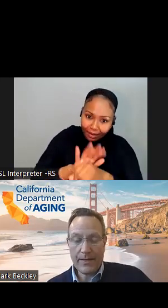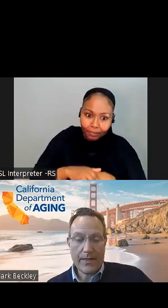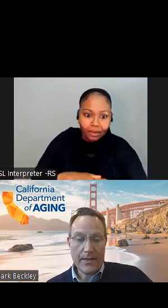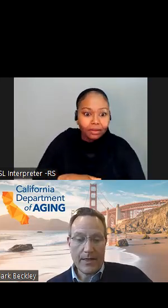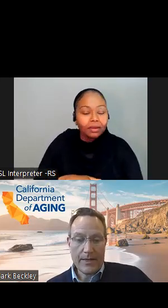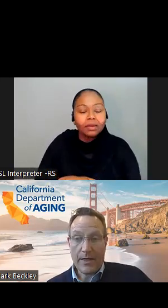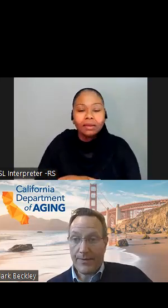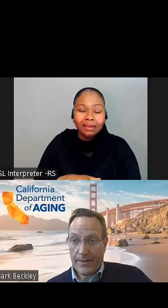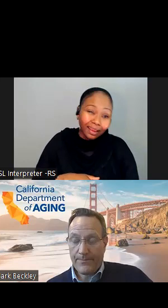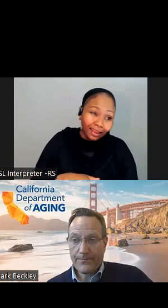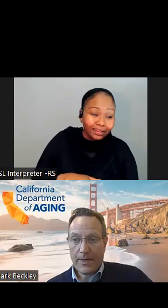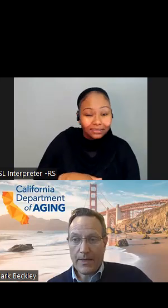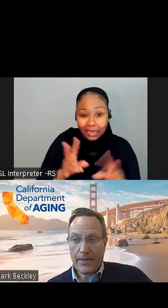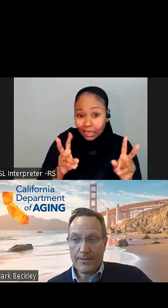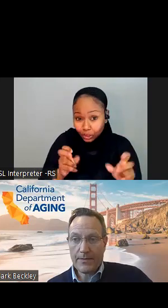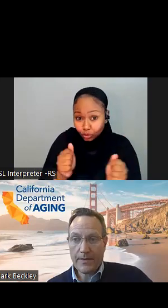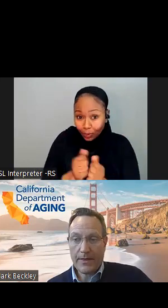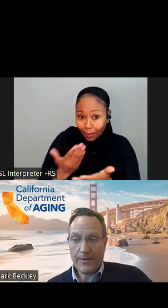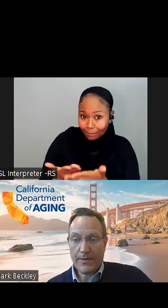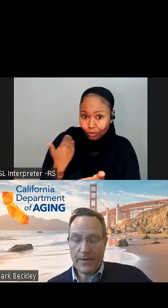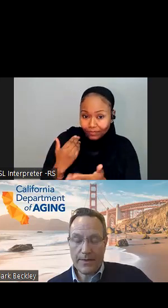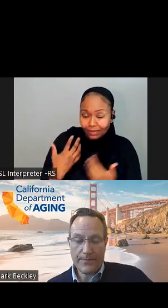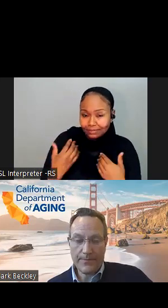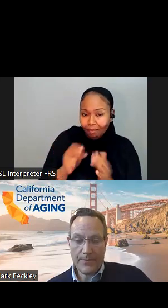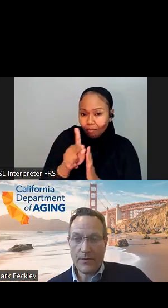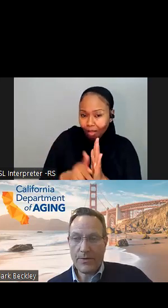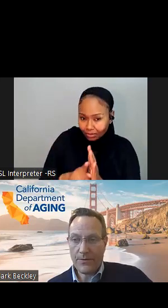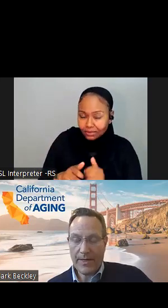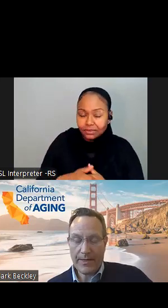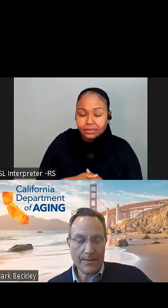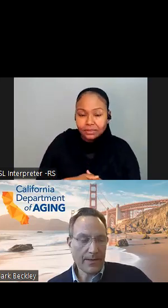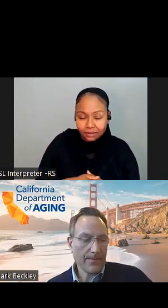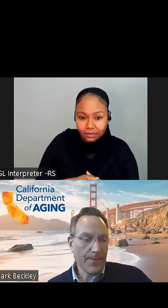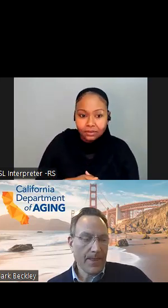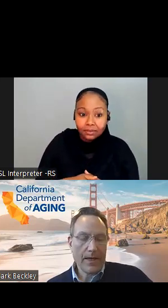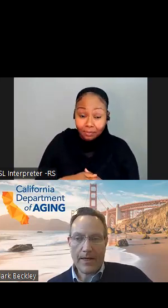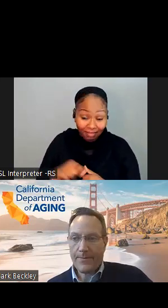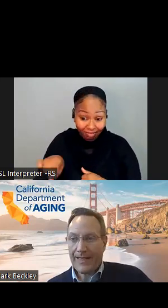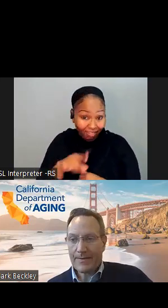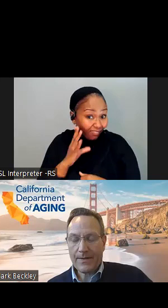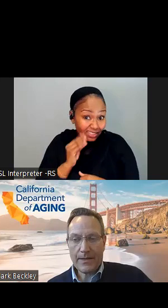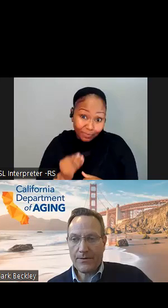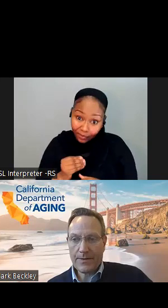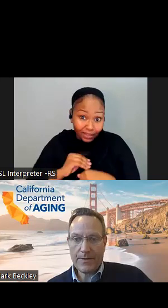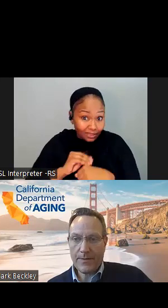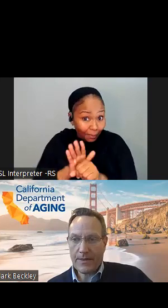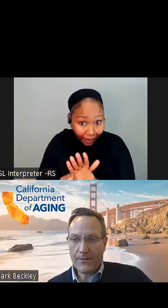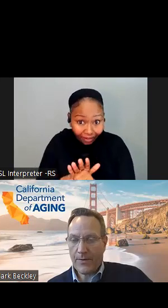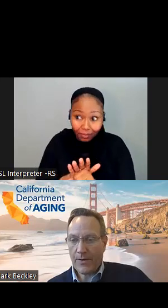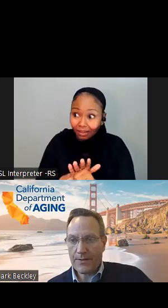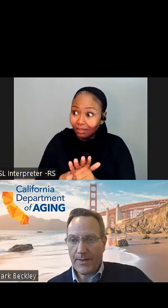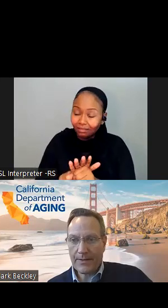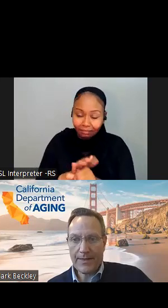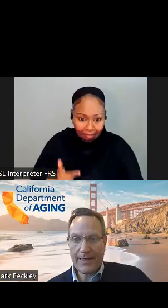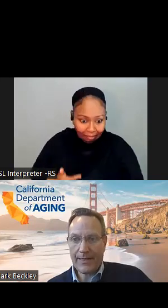have had on them as, they went through the pandemic. But yes, thank you just so much